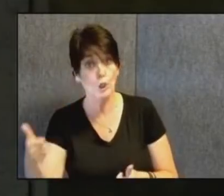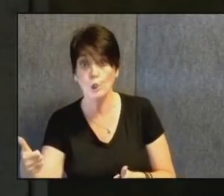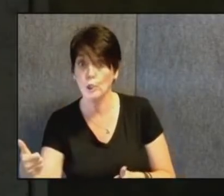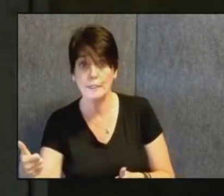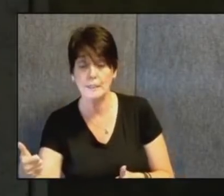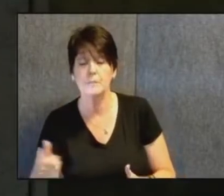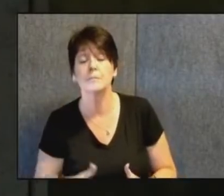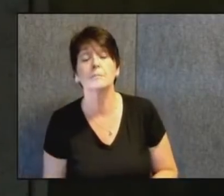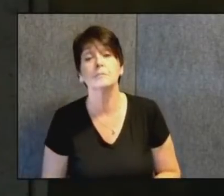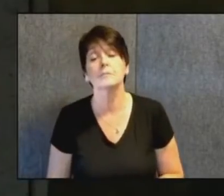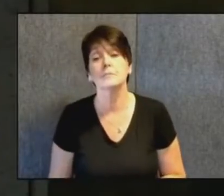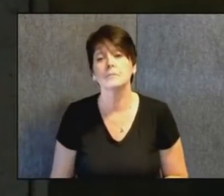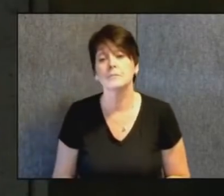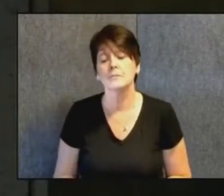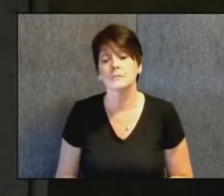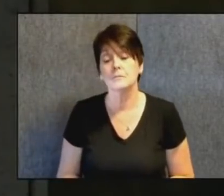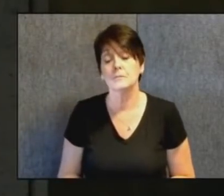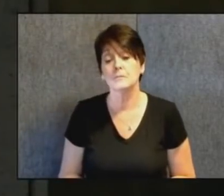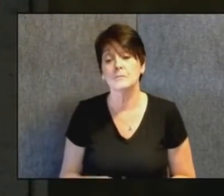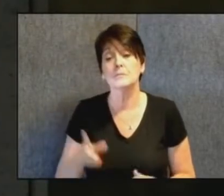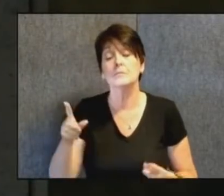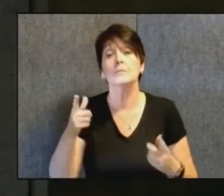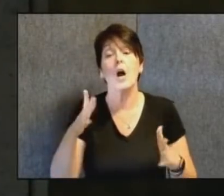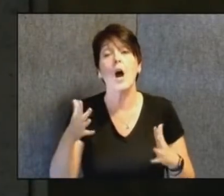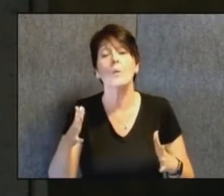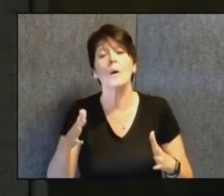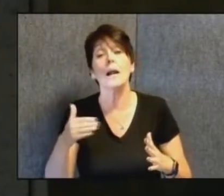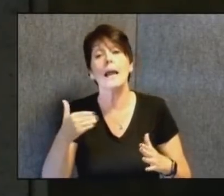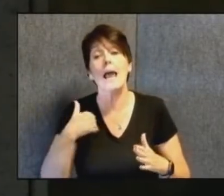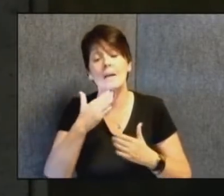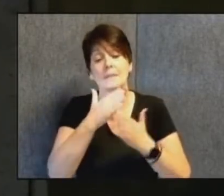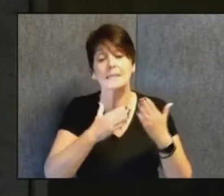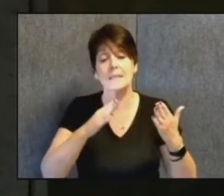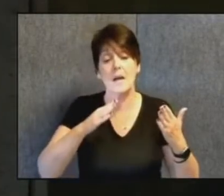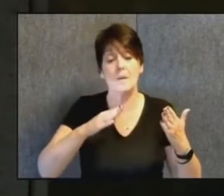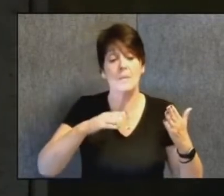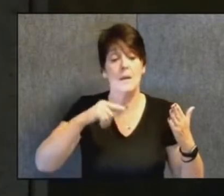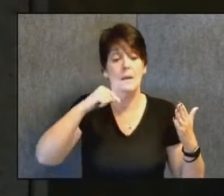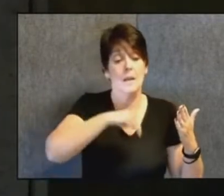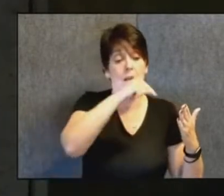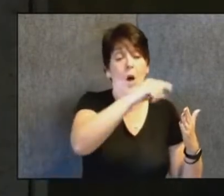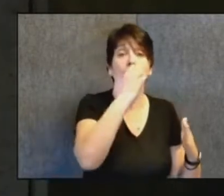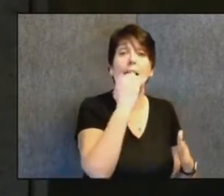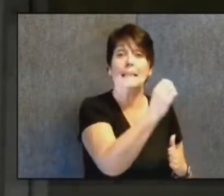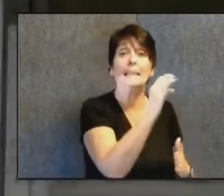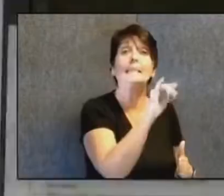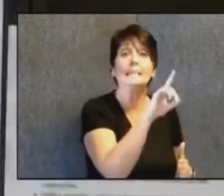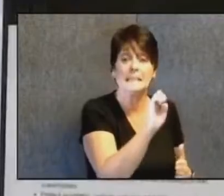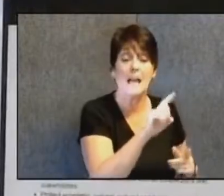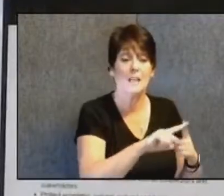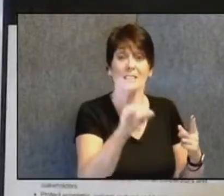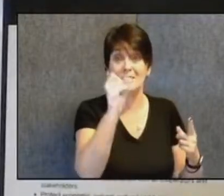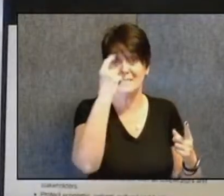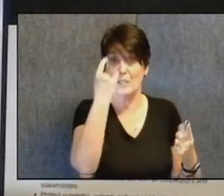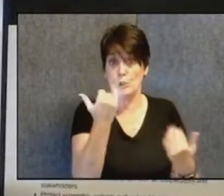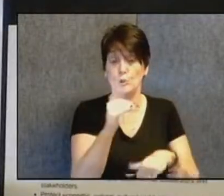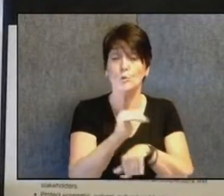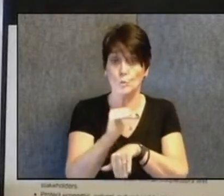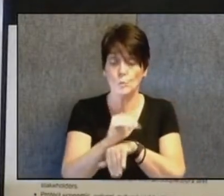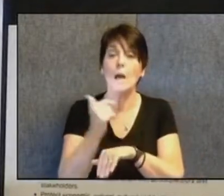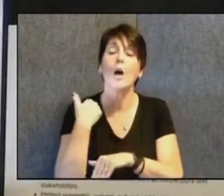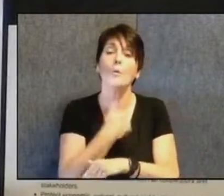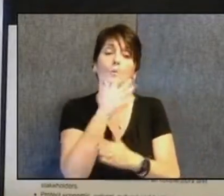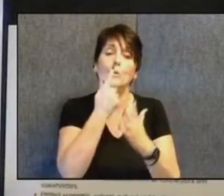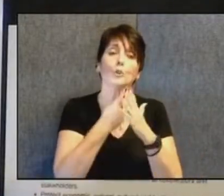fantastic. Are there any firing ops on the east side? Yes, so tonight we